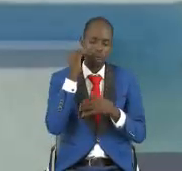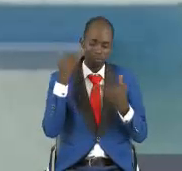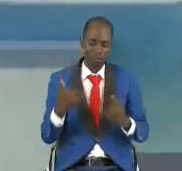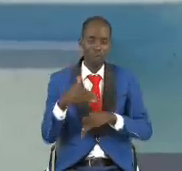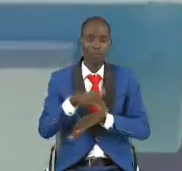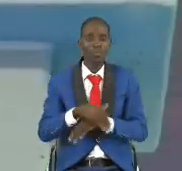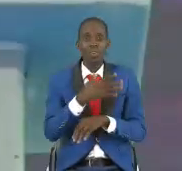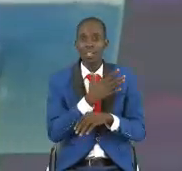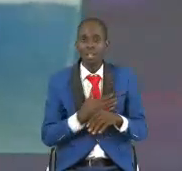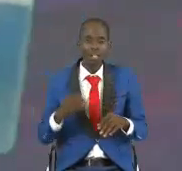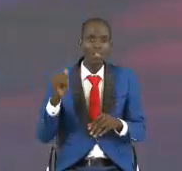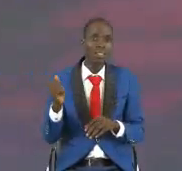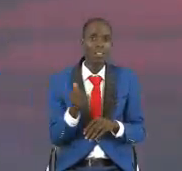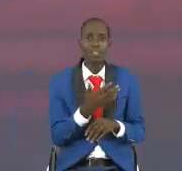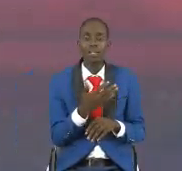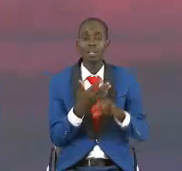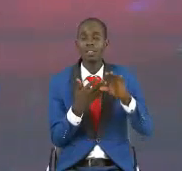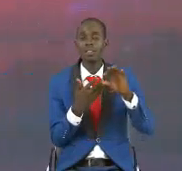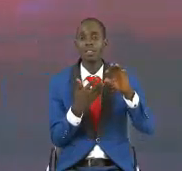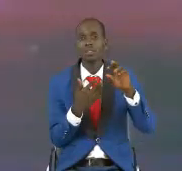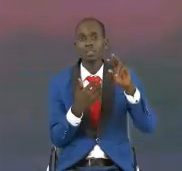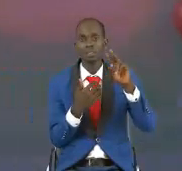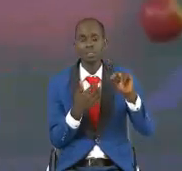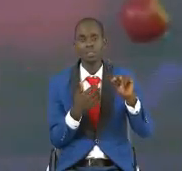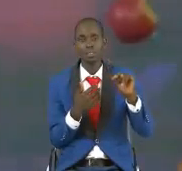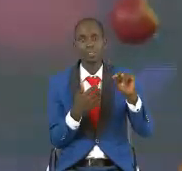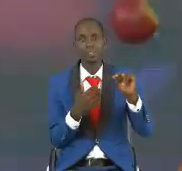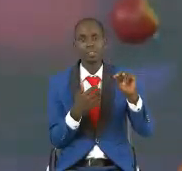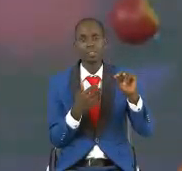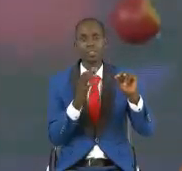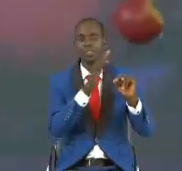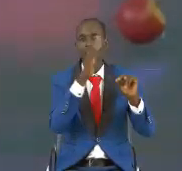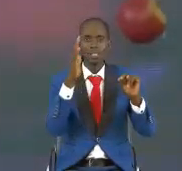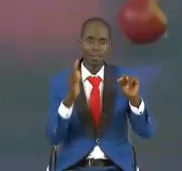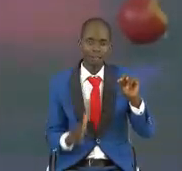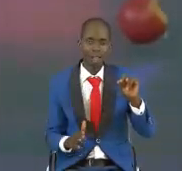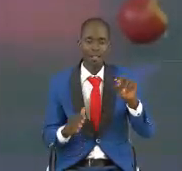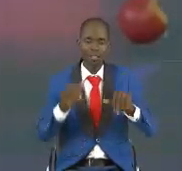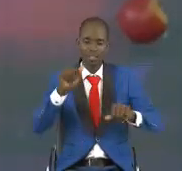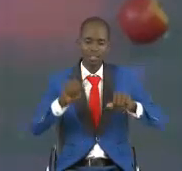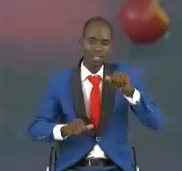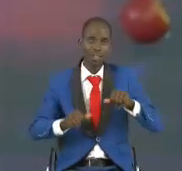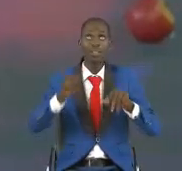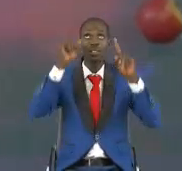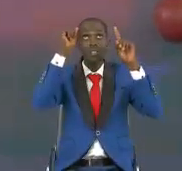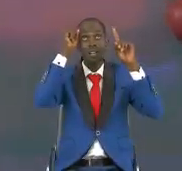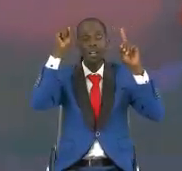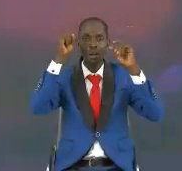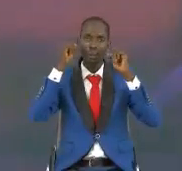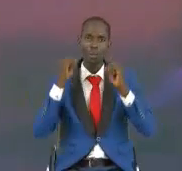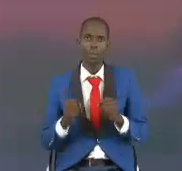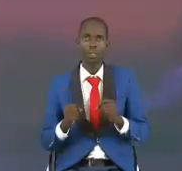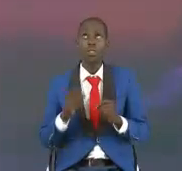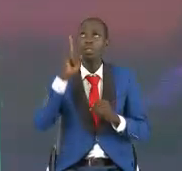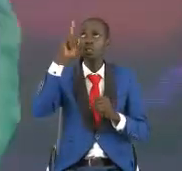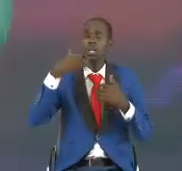is never doubt his power. Never doubt his power. He has power to raise